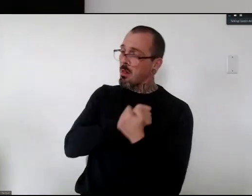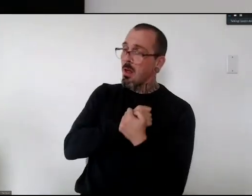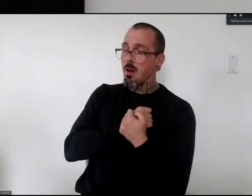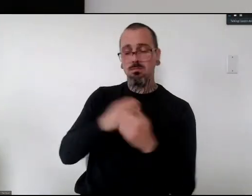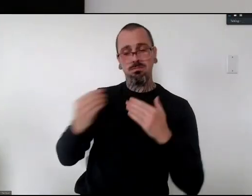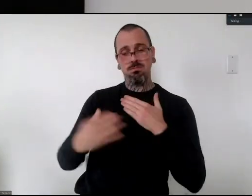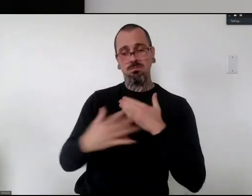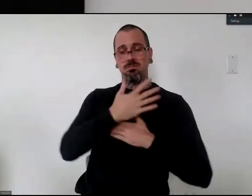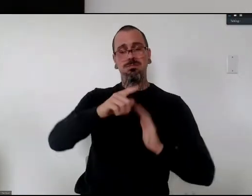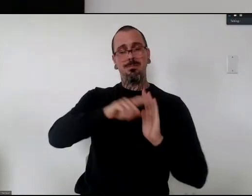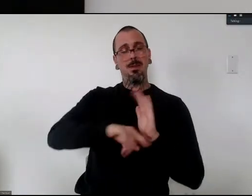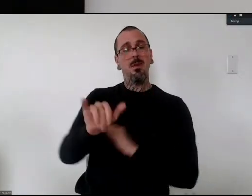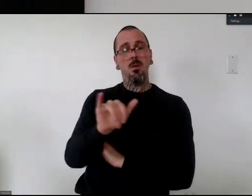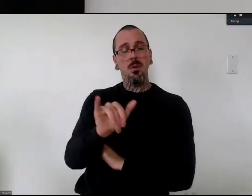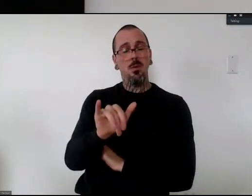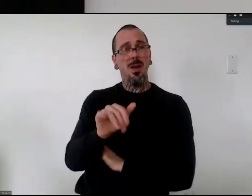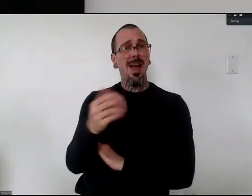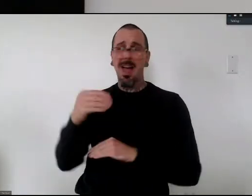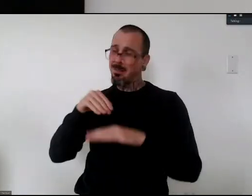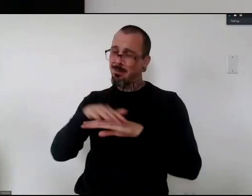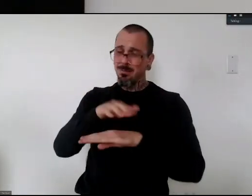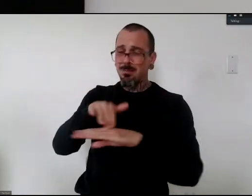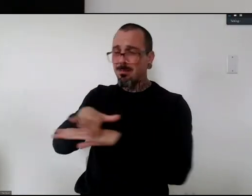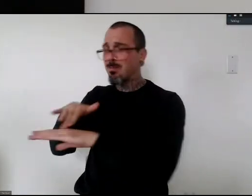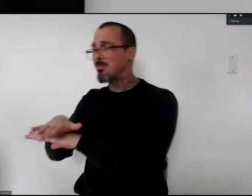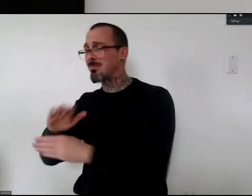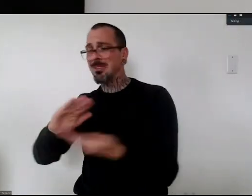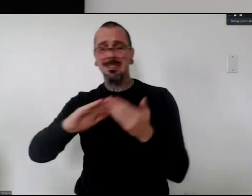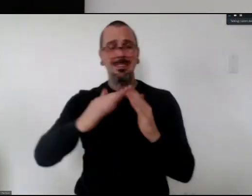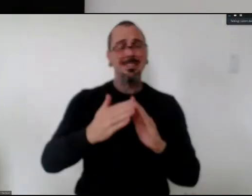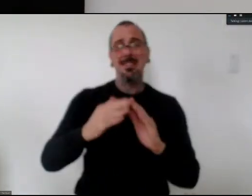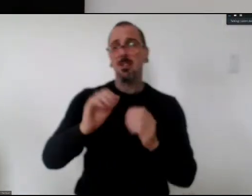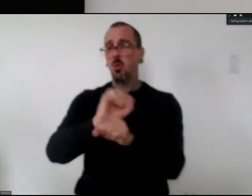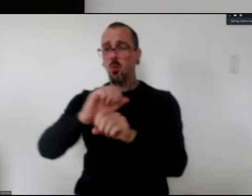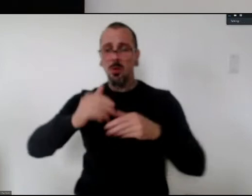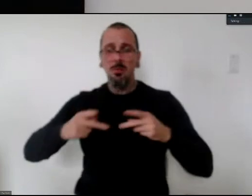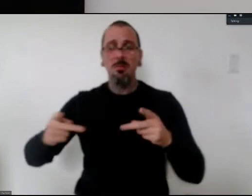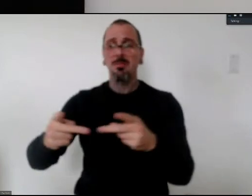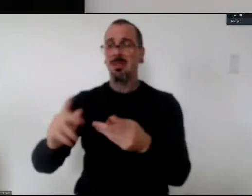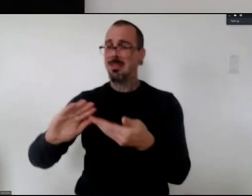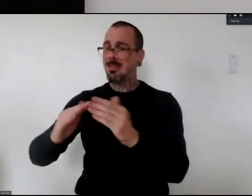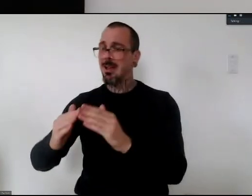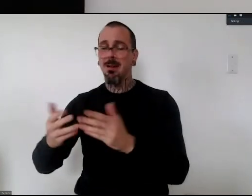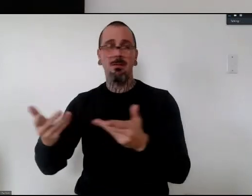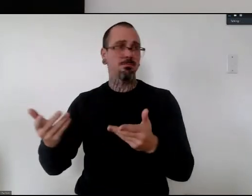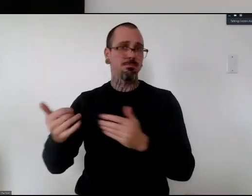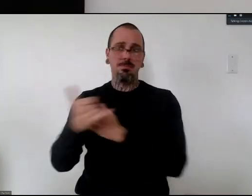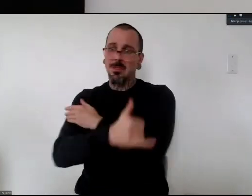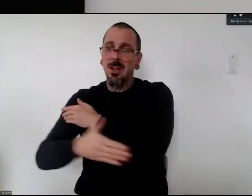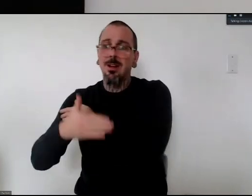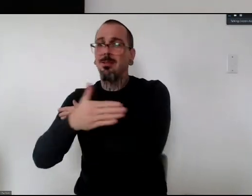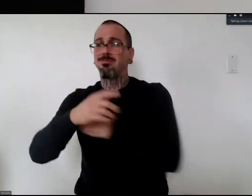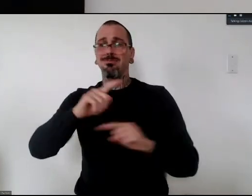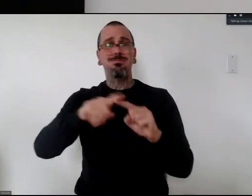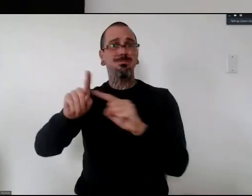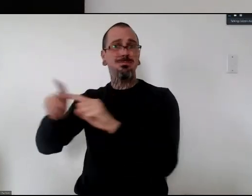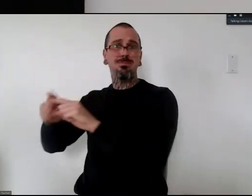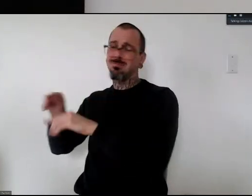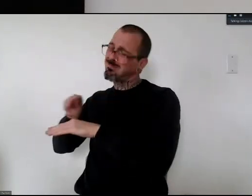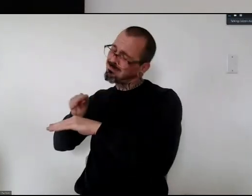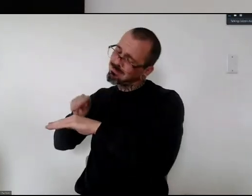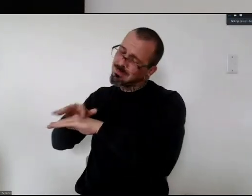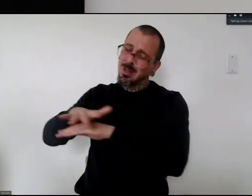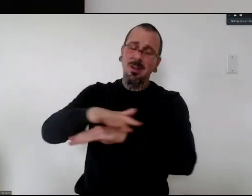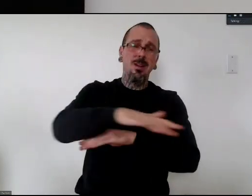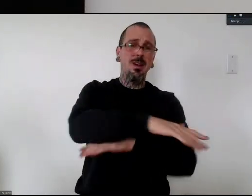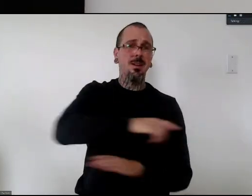neighborhoods, workplaces, schools, villages, cities, and towns the world over. And whereas the Provincial Purple Ribbon